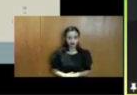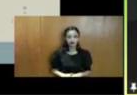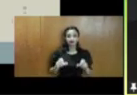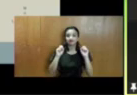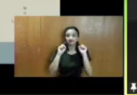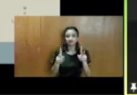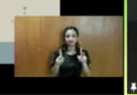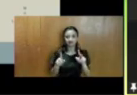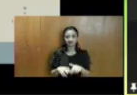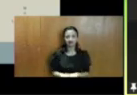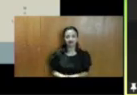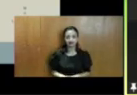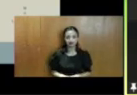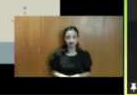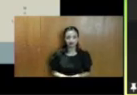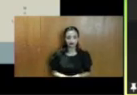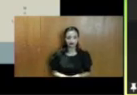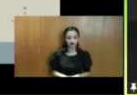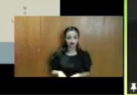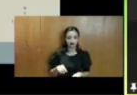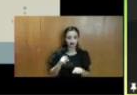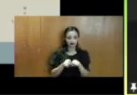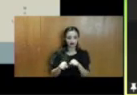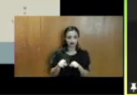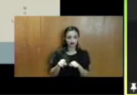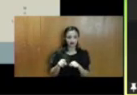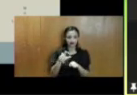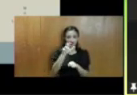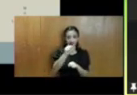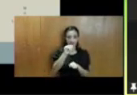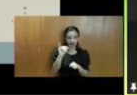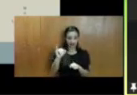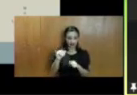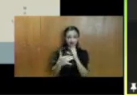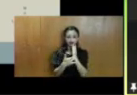Okay, we're back to artificial intelligence. So